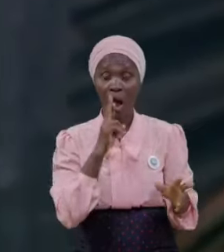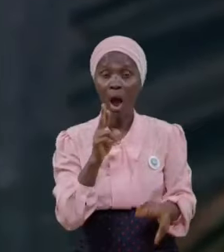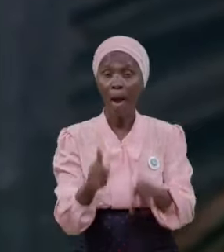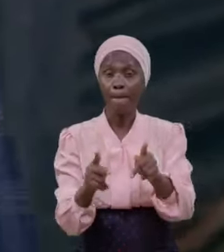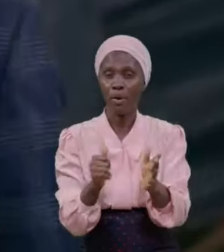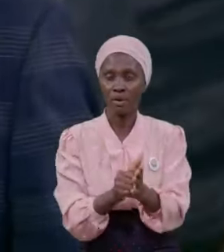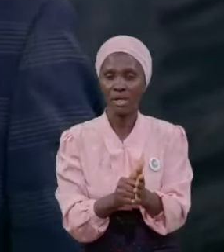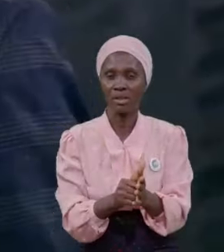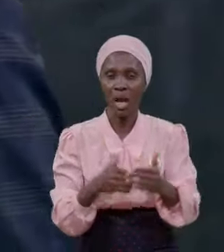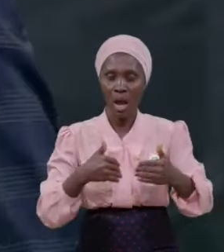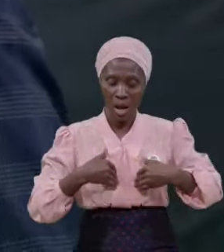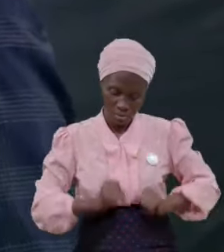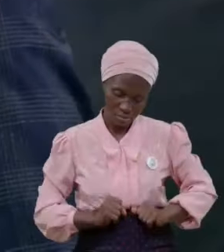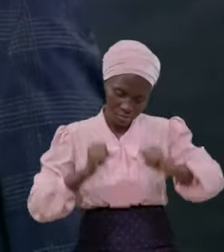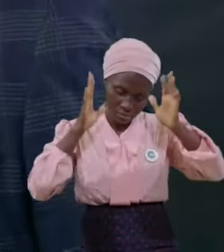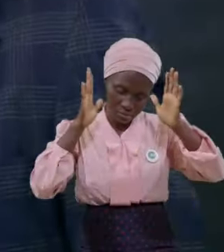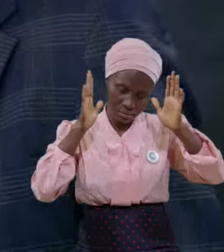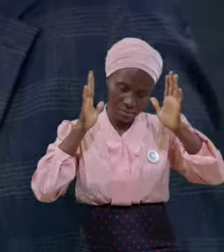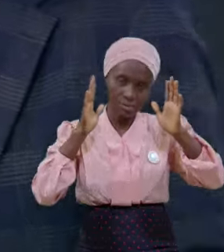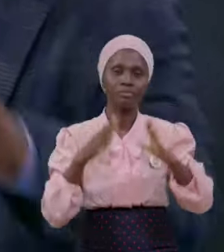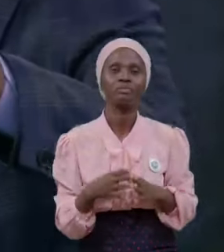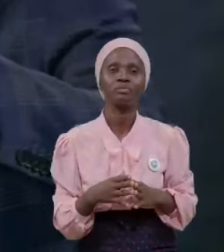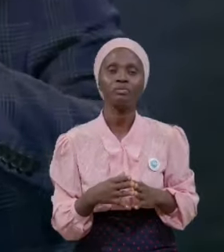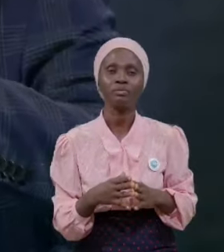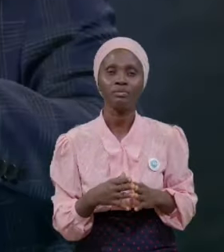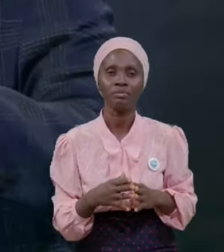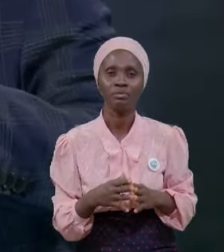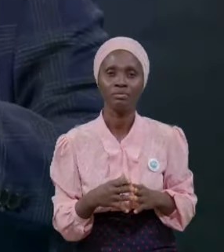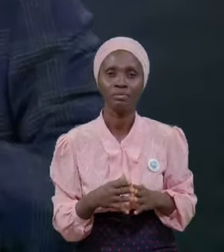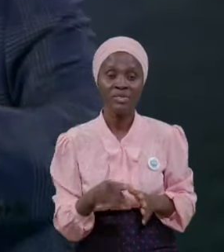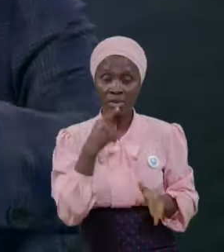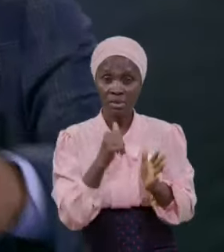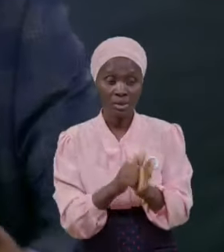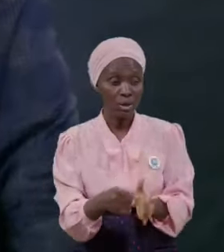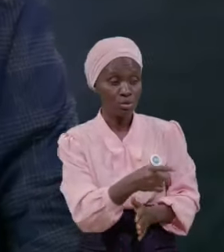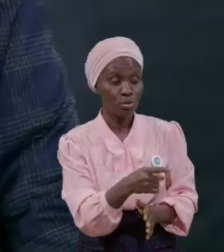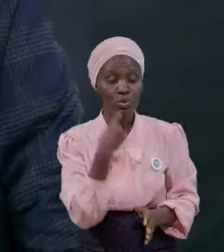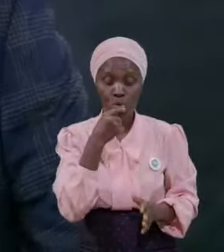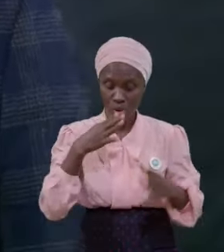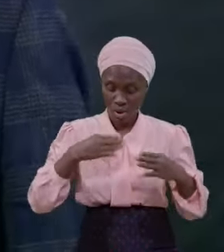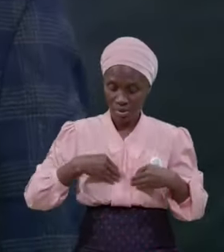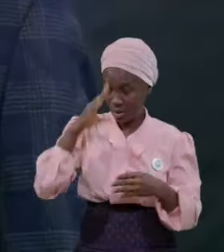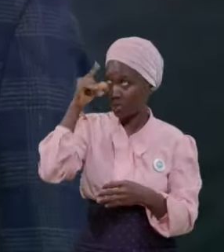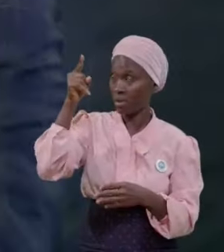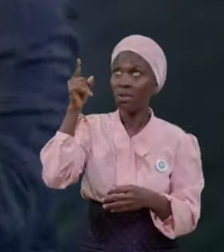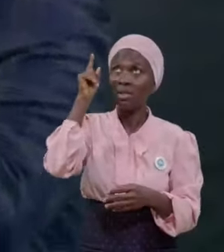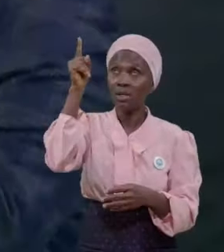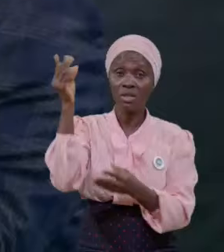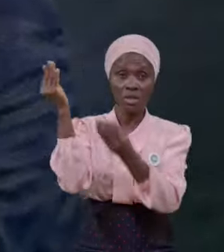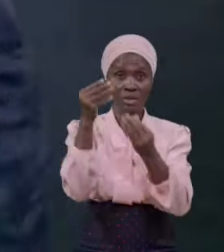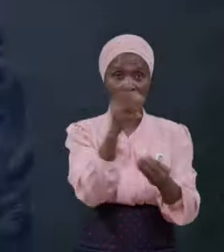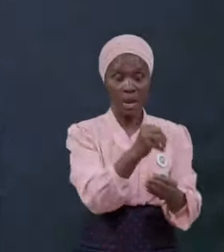It says, those who receive him, to them he gave power to become the sons of